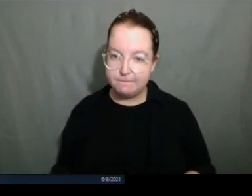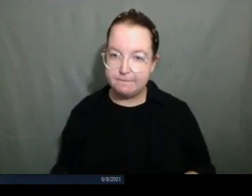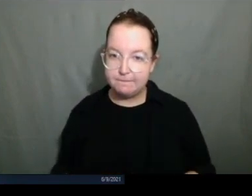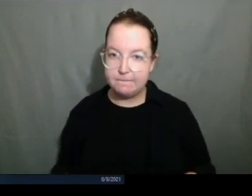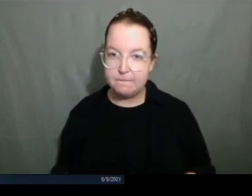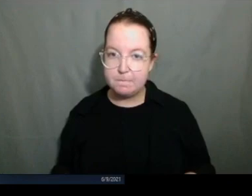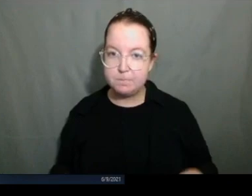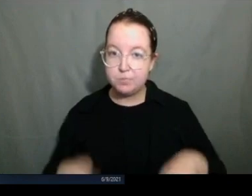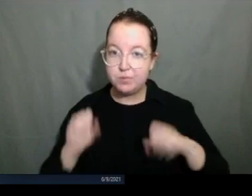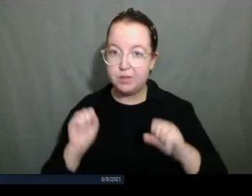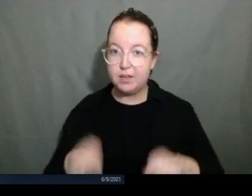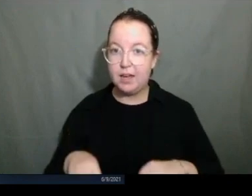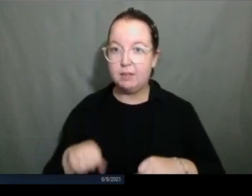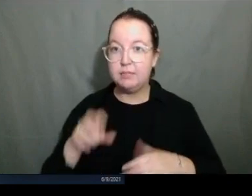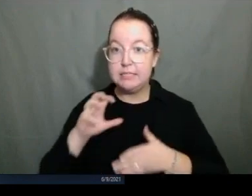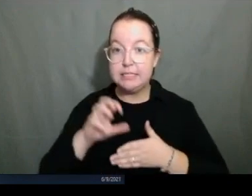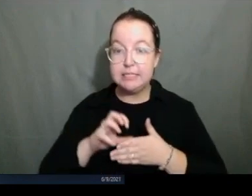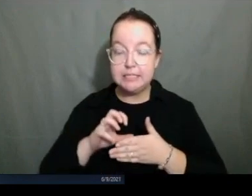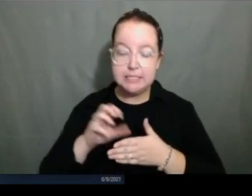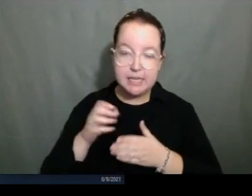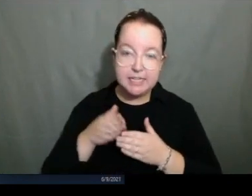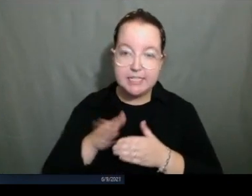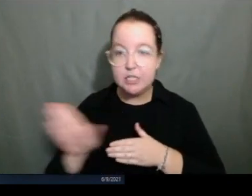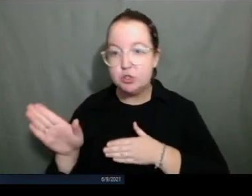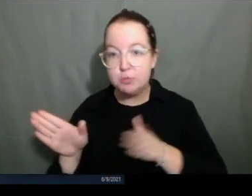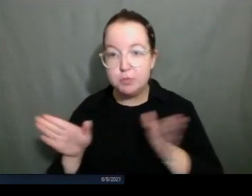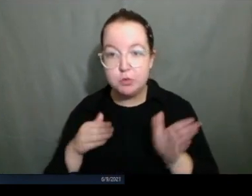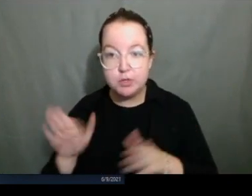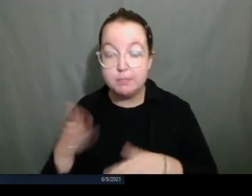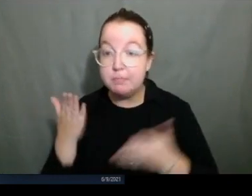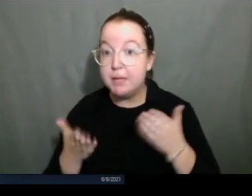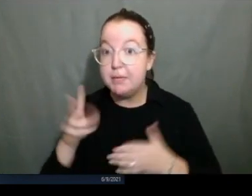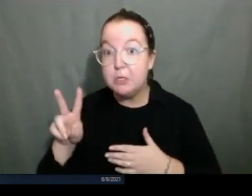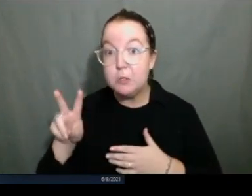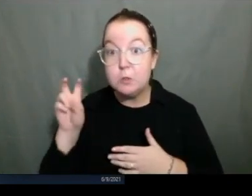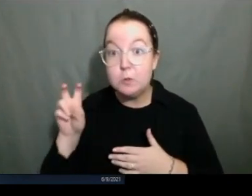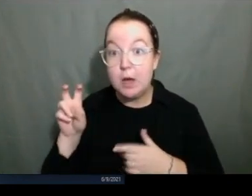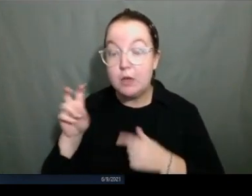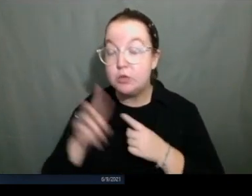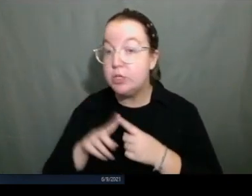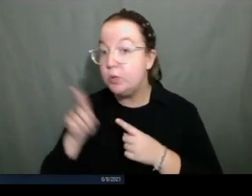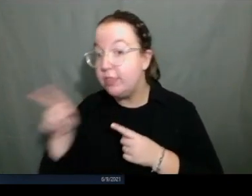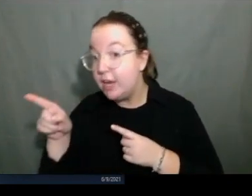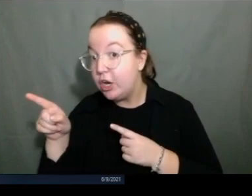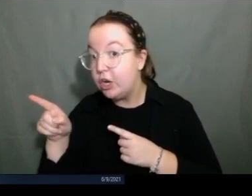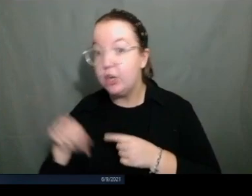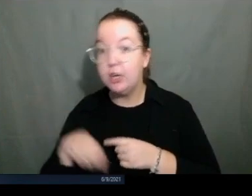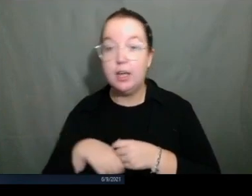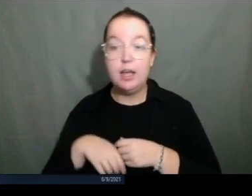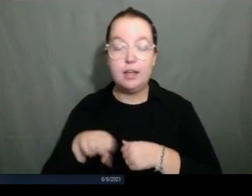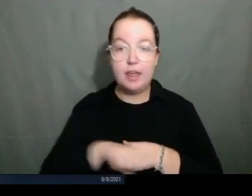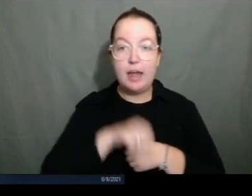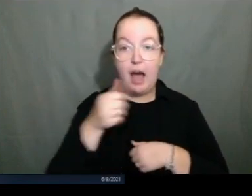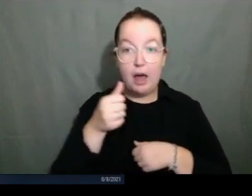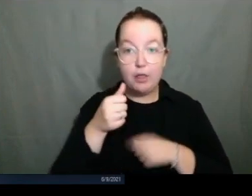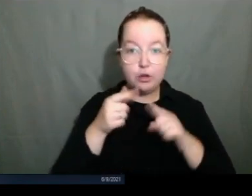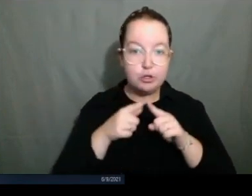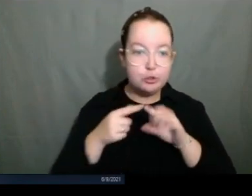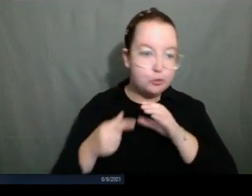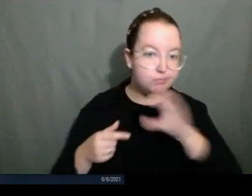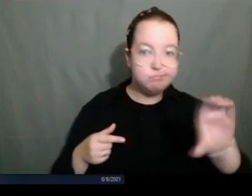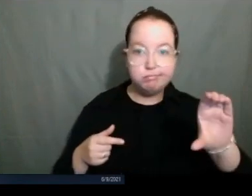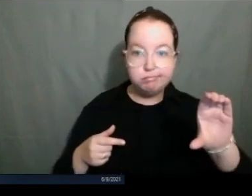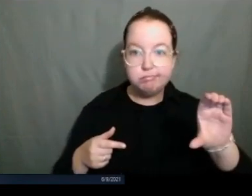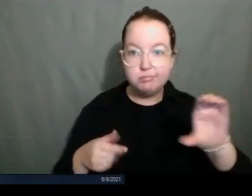in distribution accounts as well. If you want, let's say $200 to go to one account and the remainder of your check to go to a different